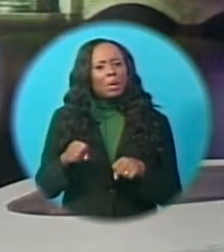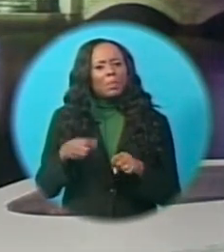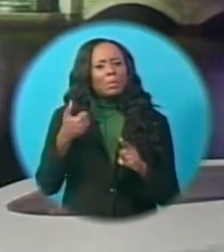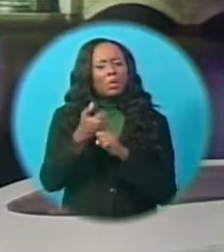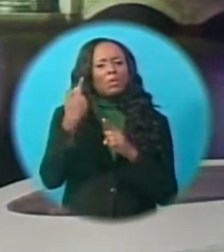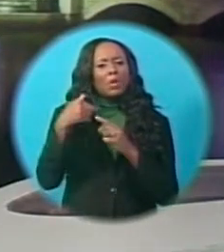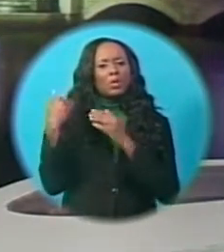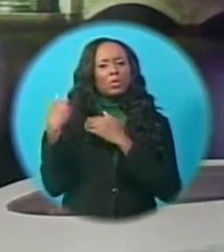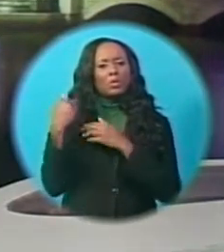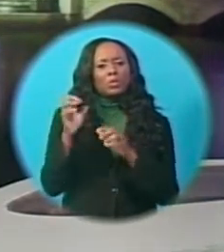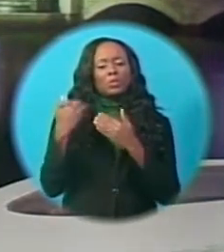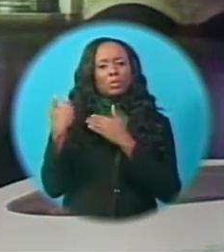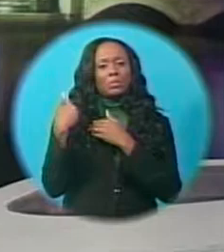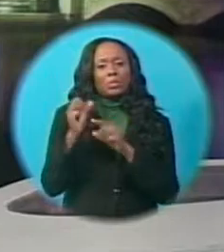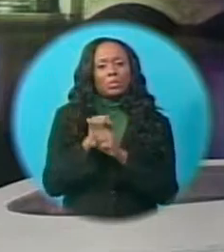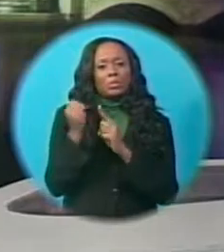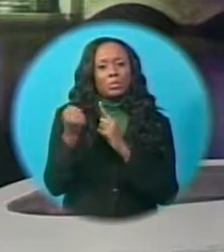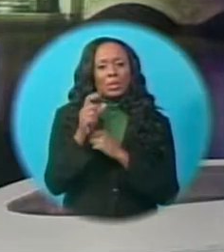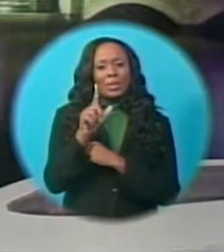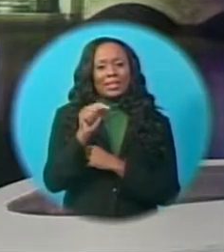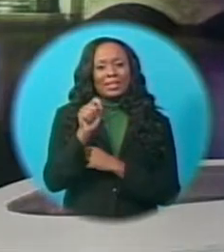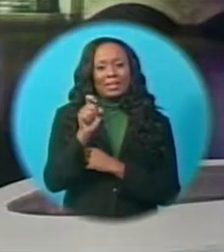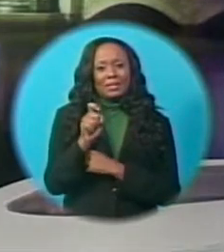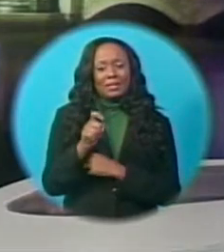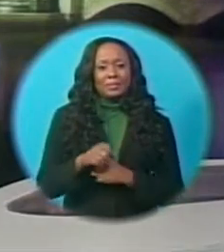responsibility levy.